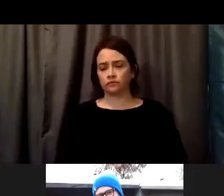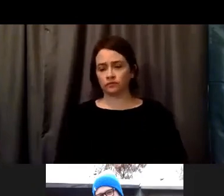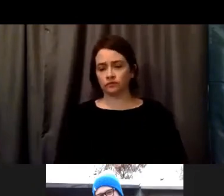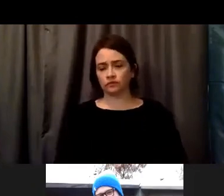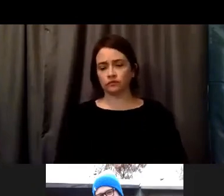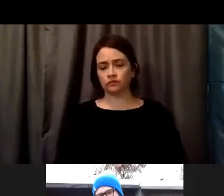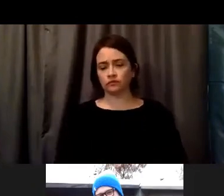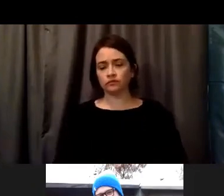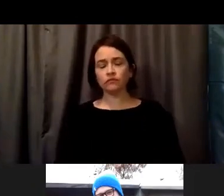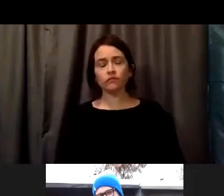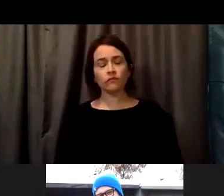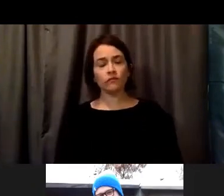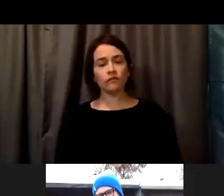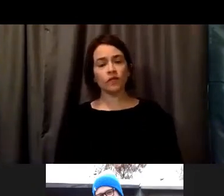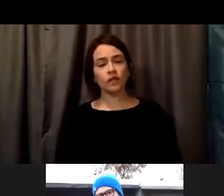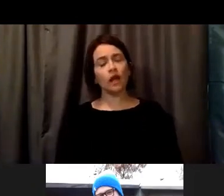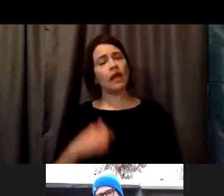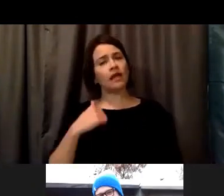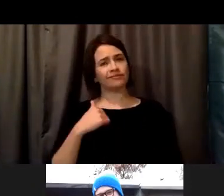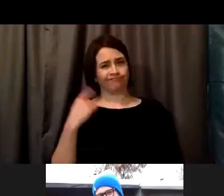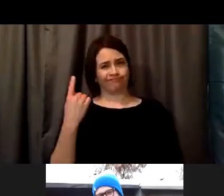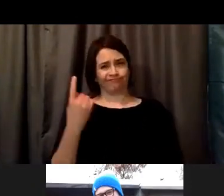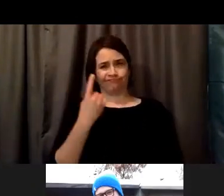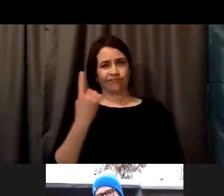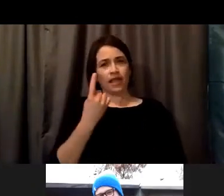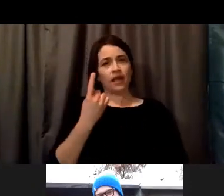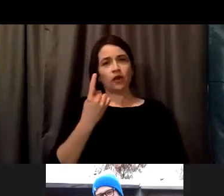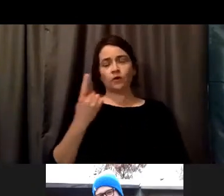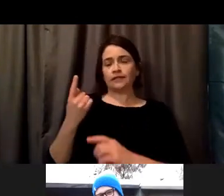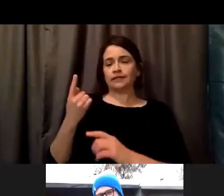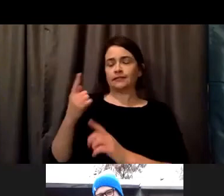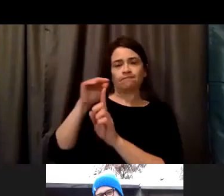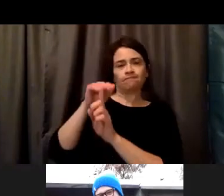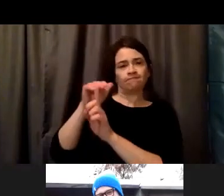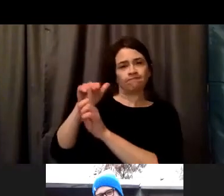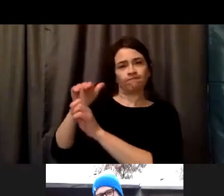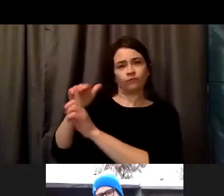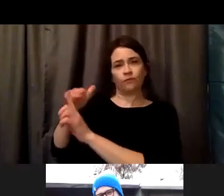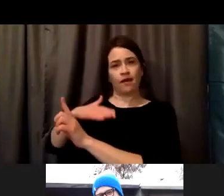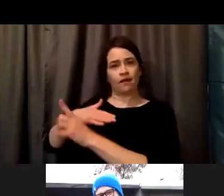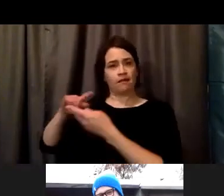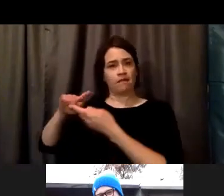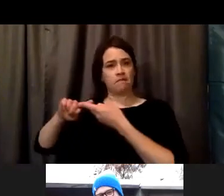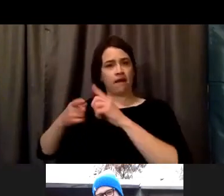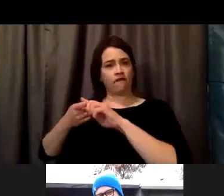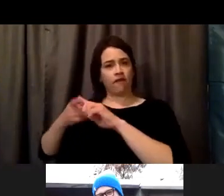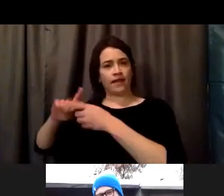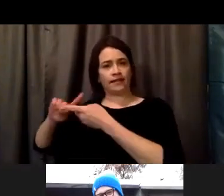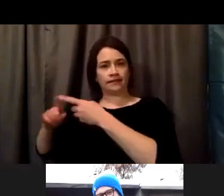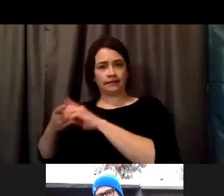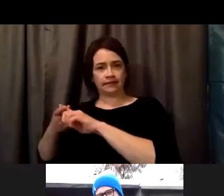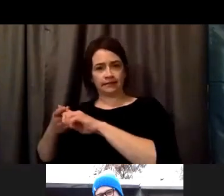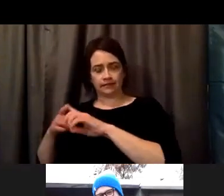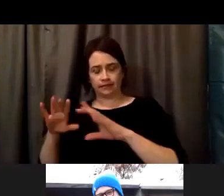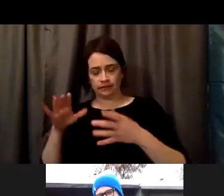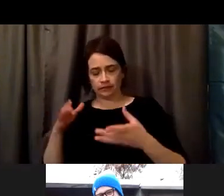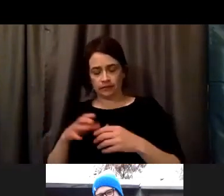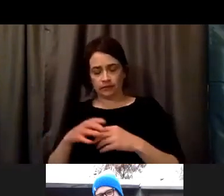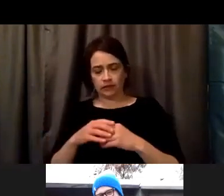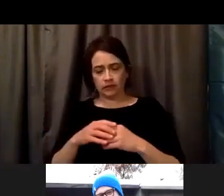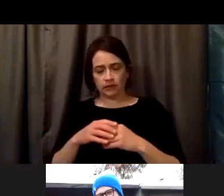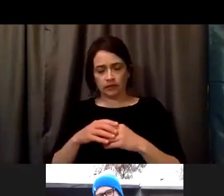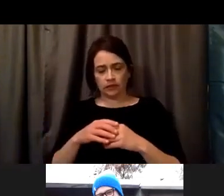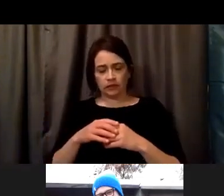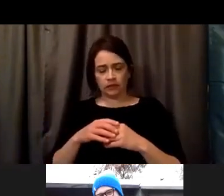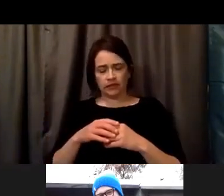I always remind my friends that in 1987,